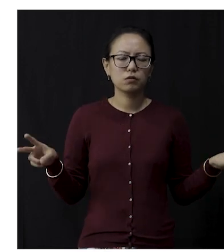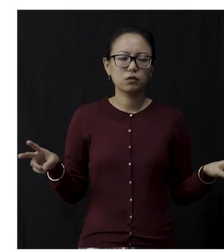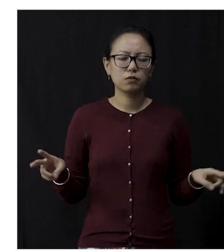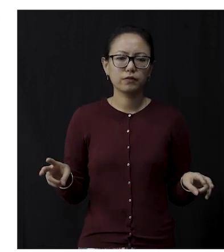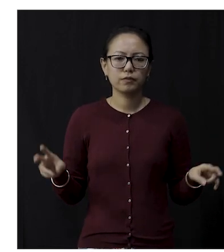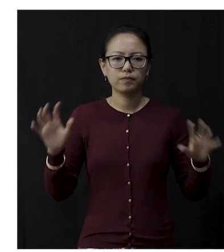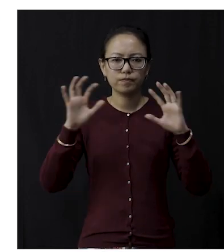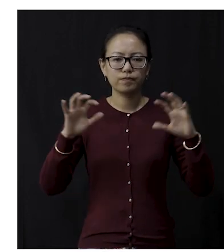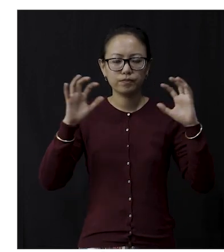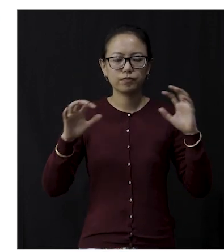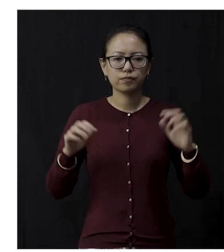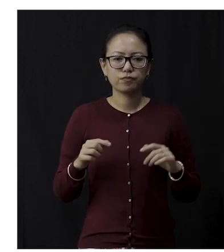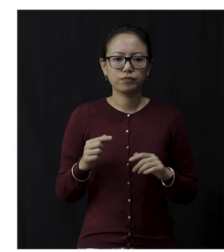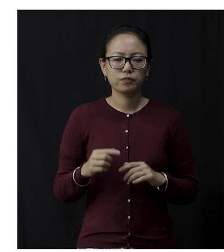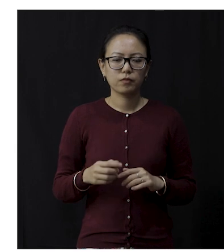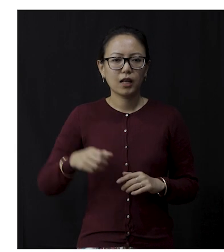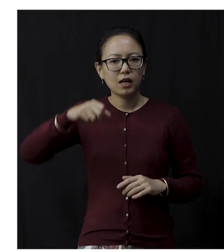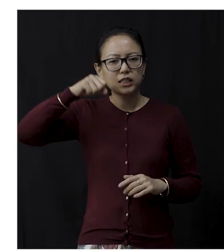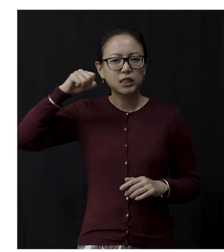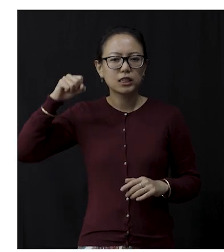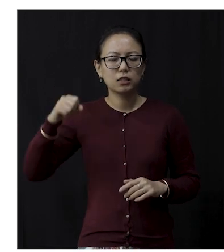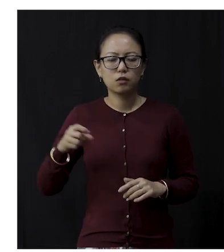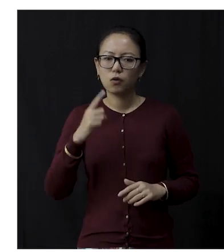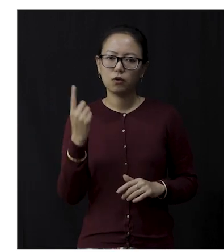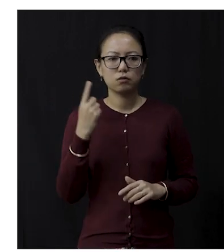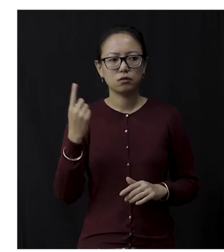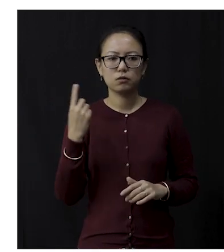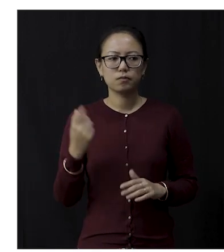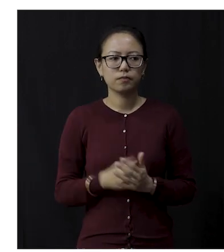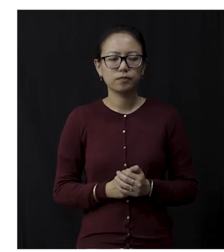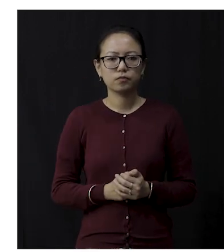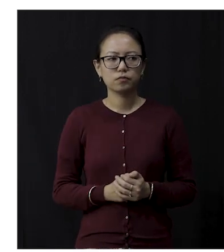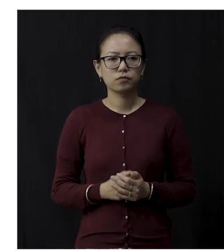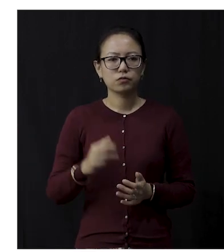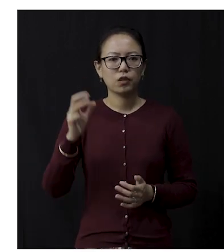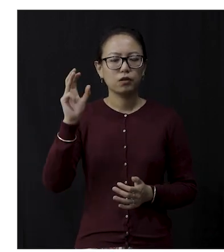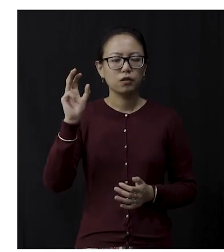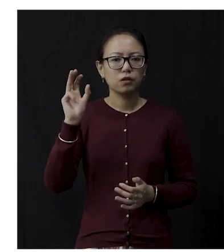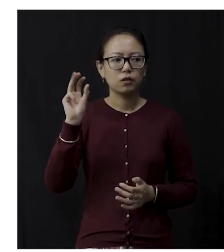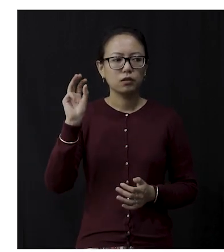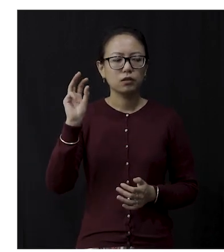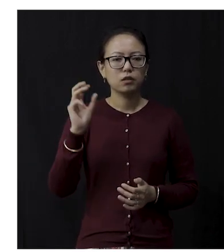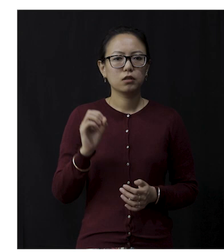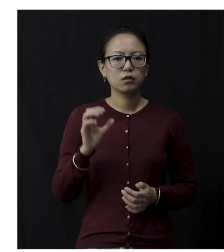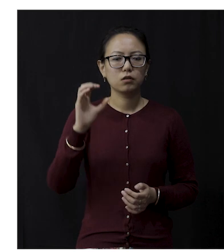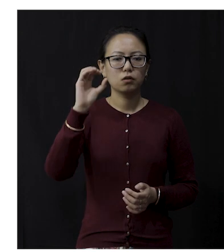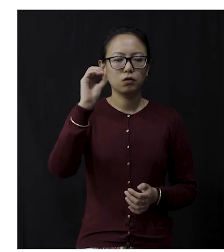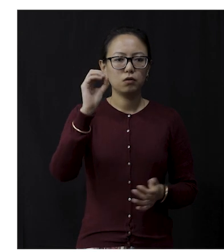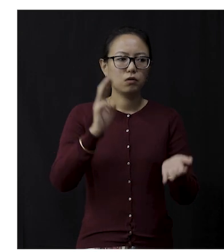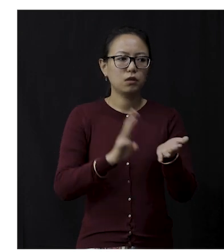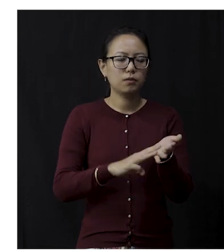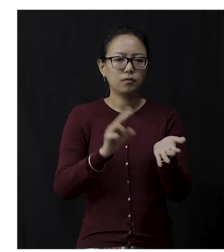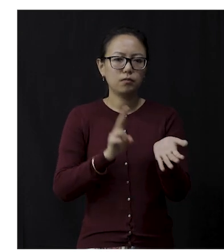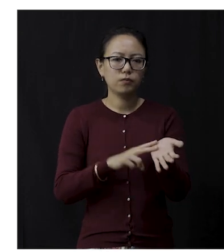carnivores. Now, students, the third type of animal is